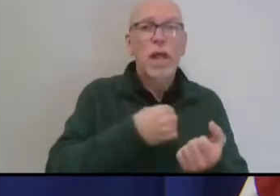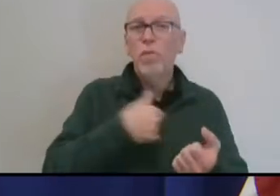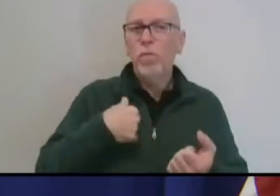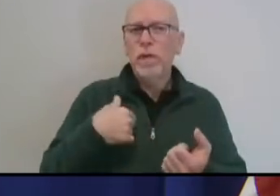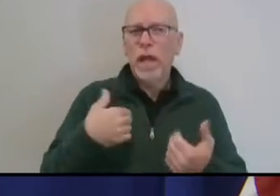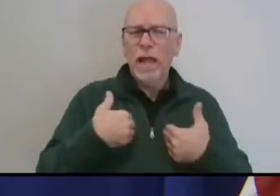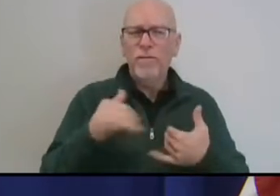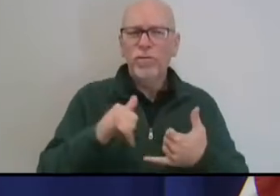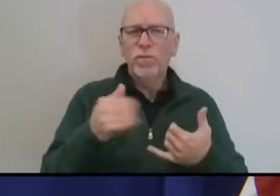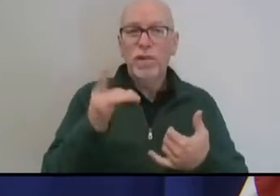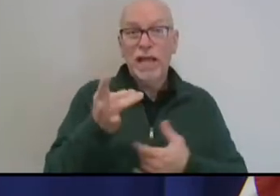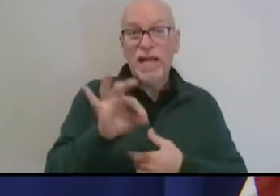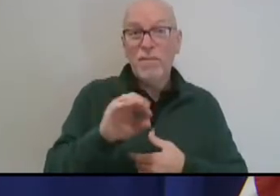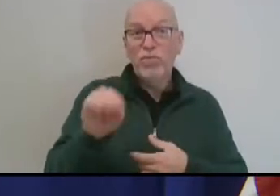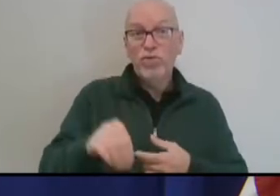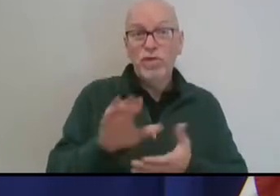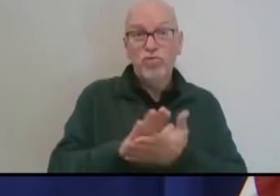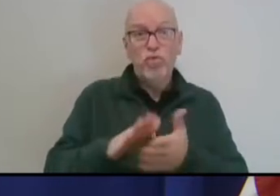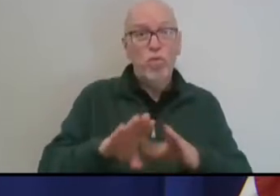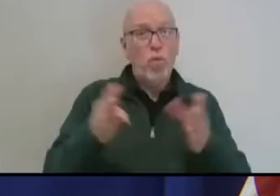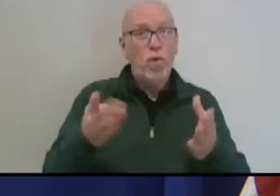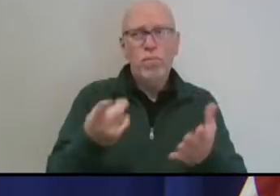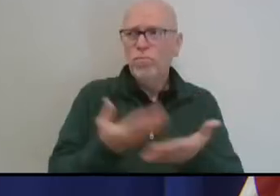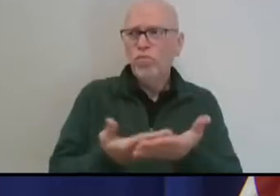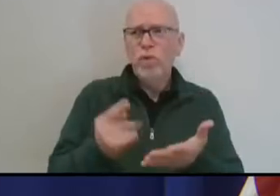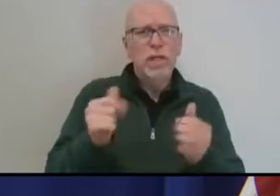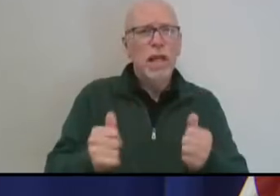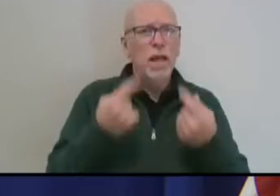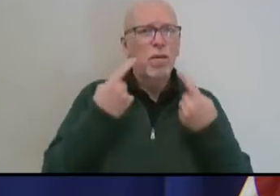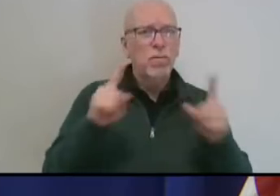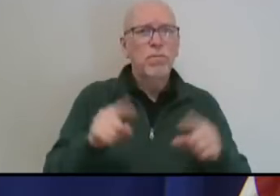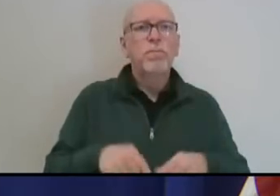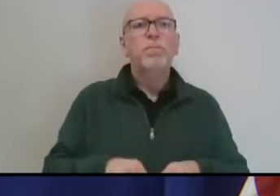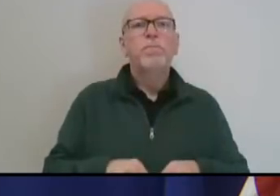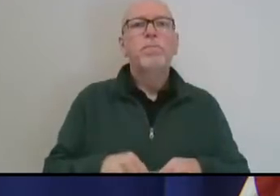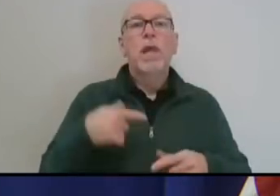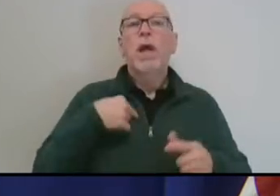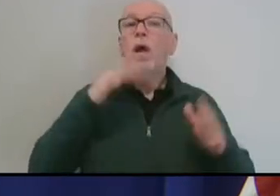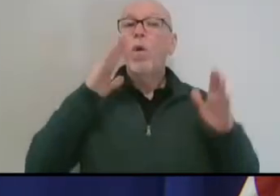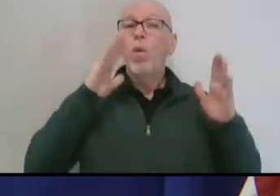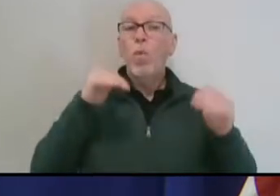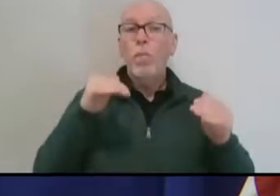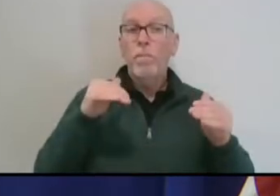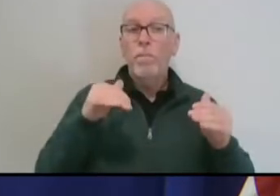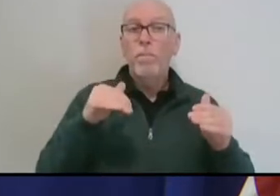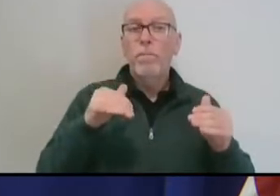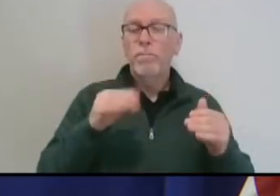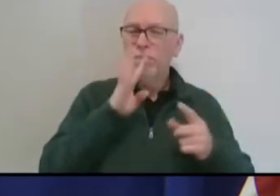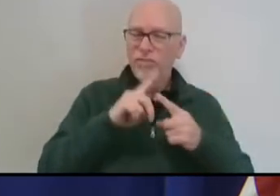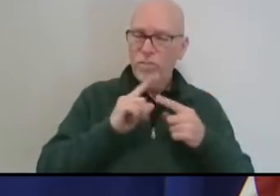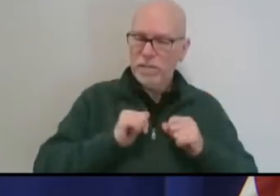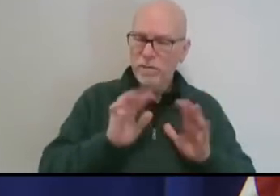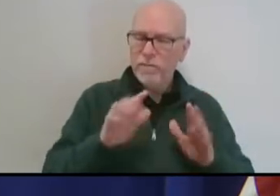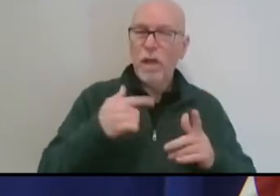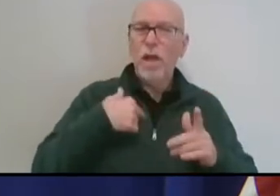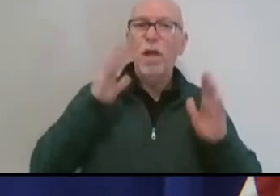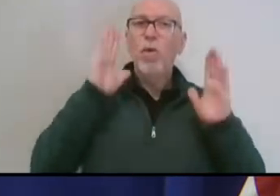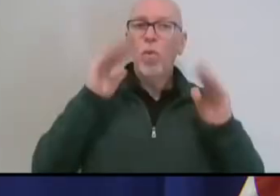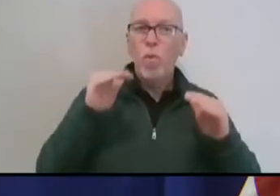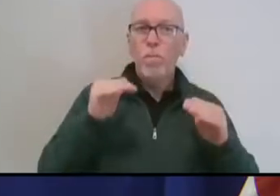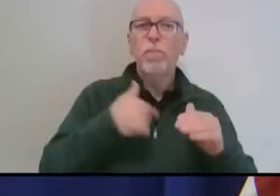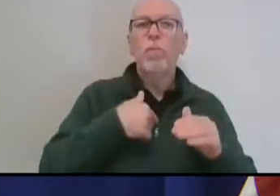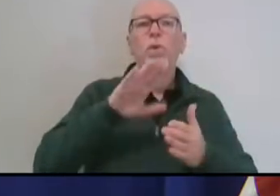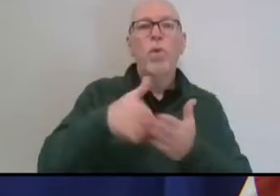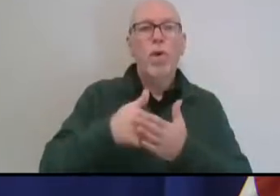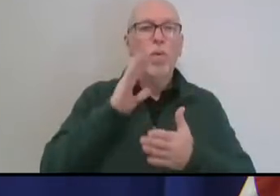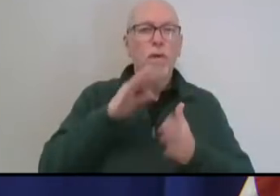look at that 89% that are proving it can be done, I would hope, speaking for myself, I would hope that we would all find a